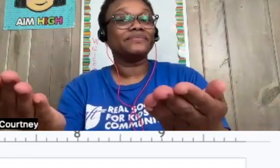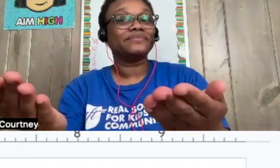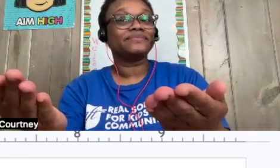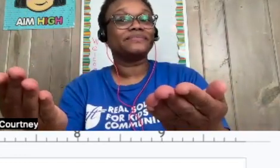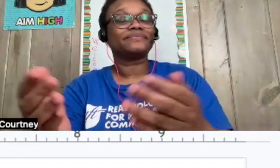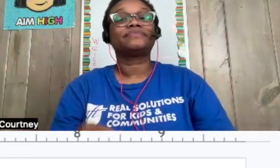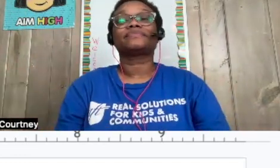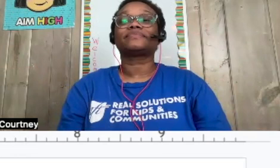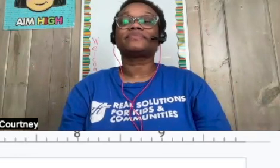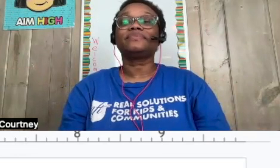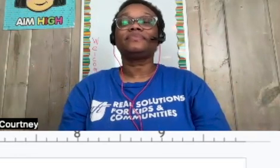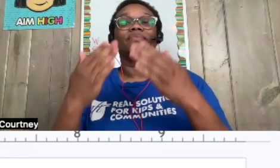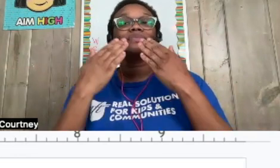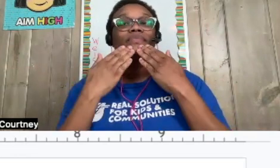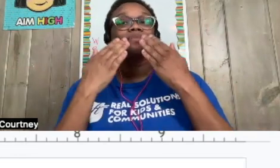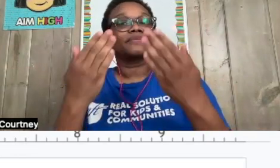Thanksgiving,